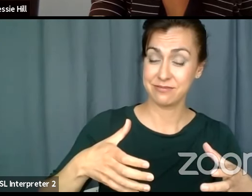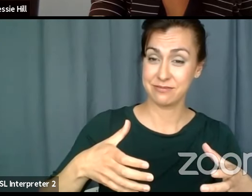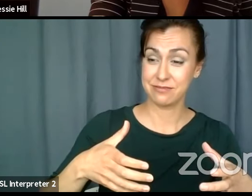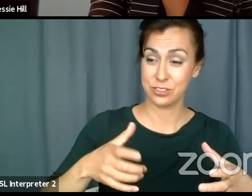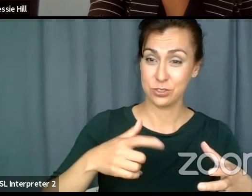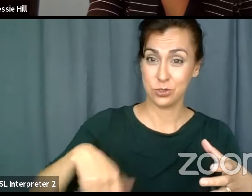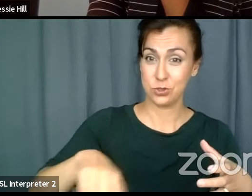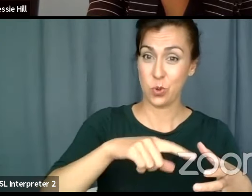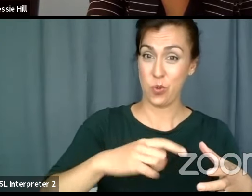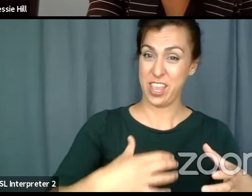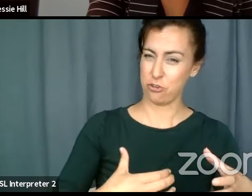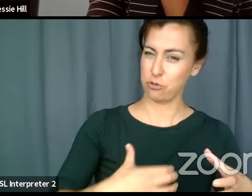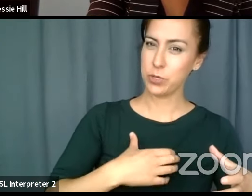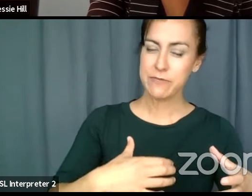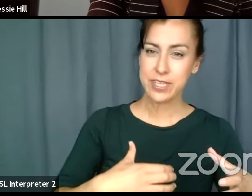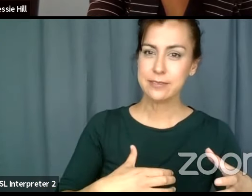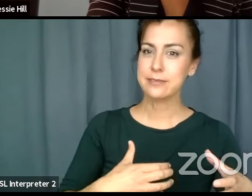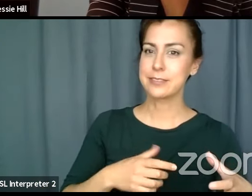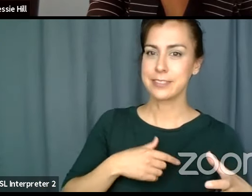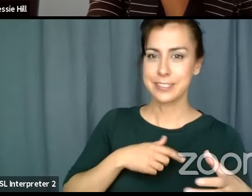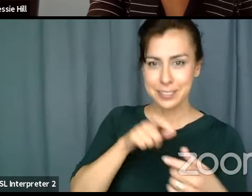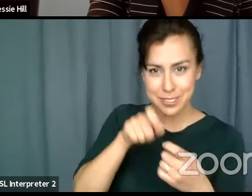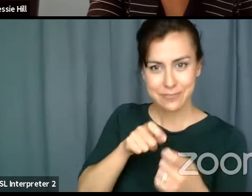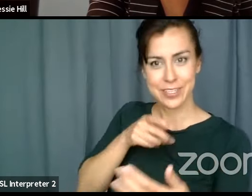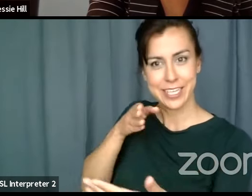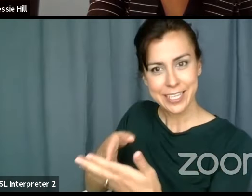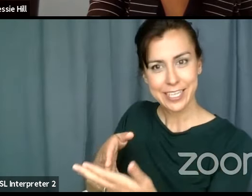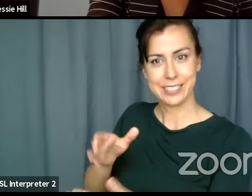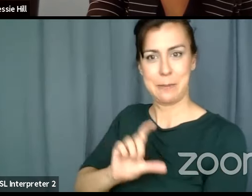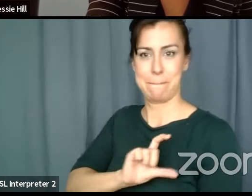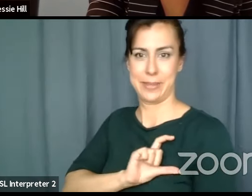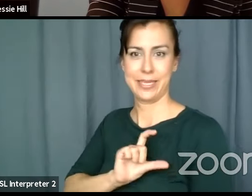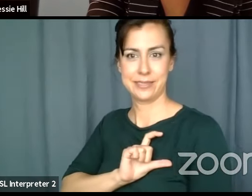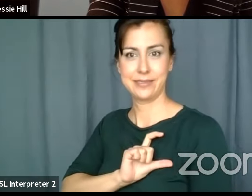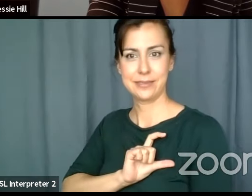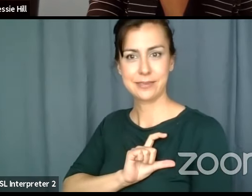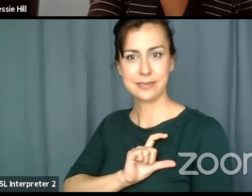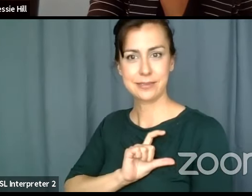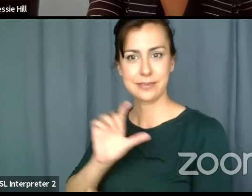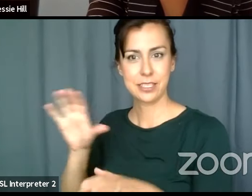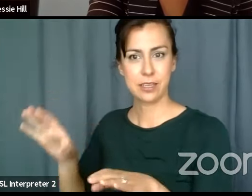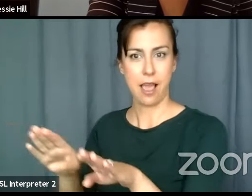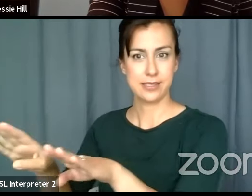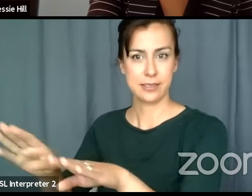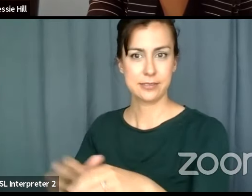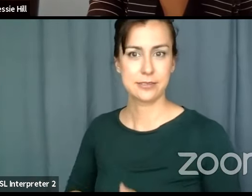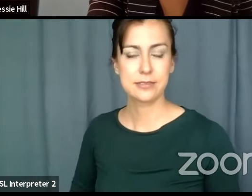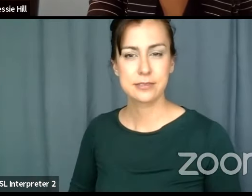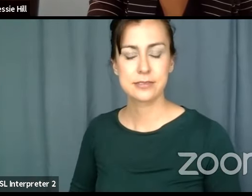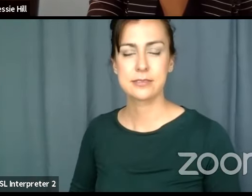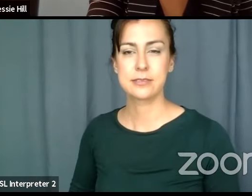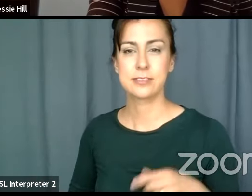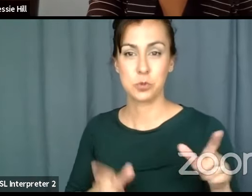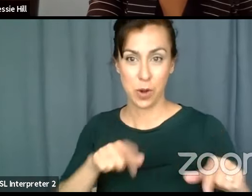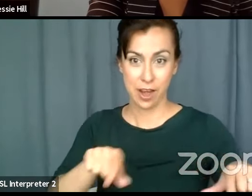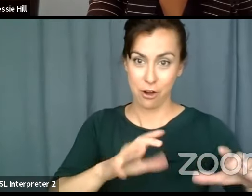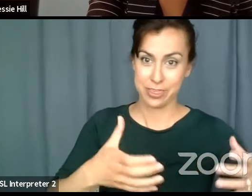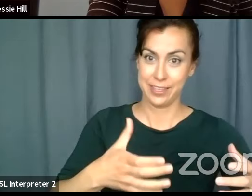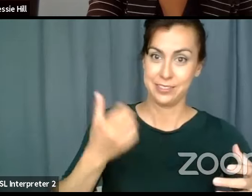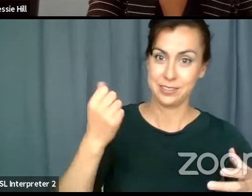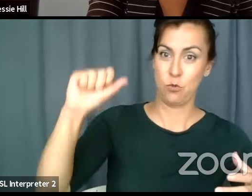of the grievance is police conduct and police misconduct, right? Where they and their